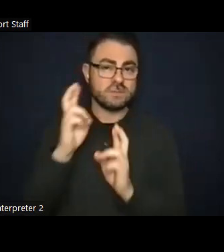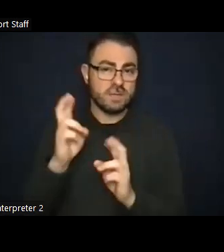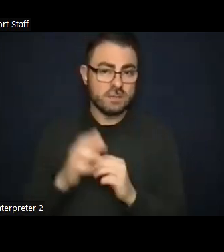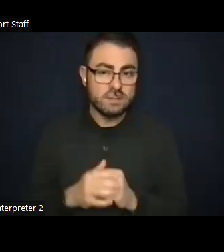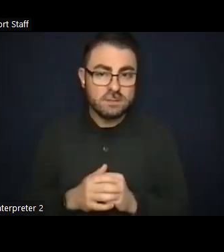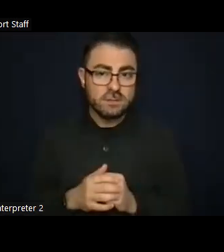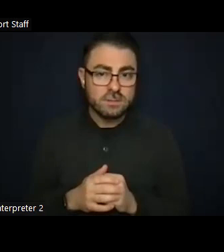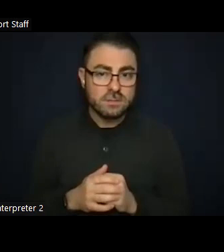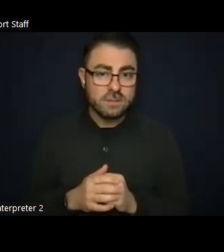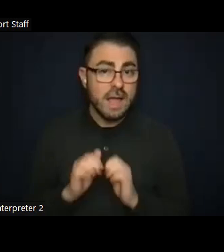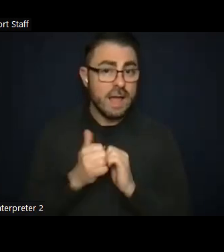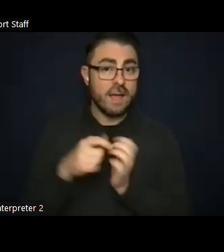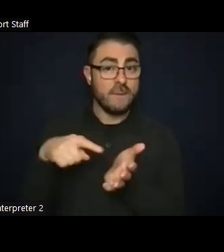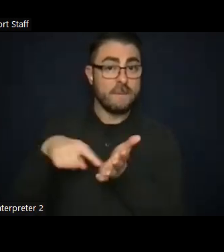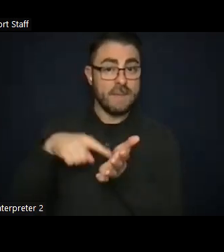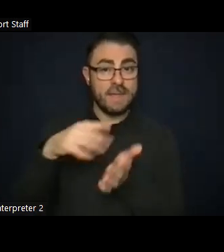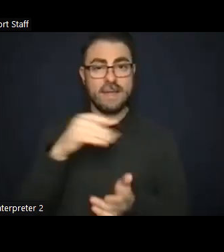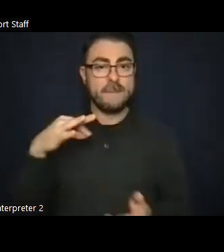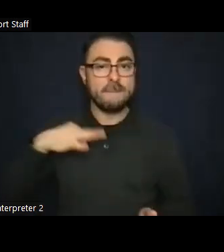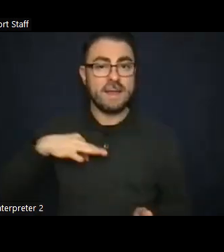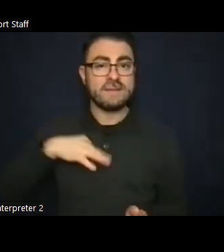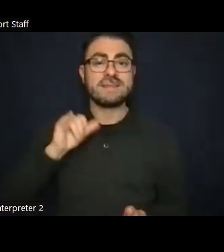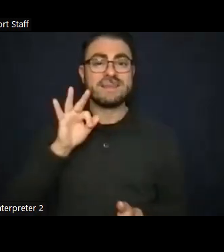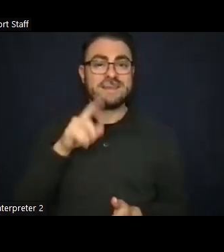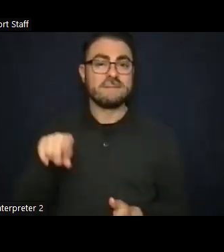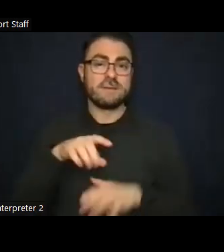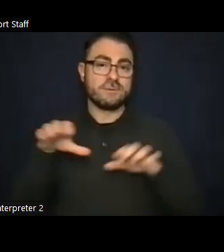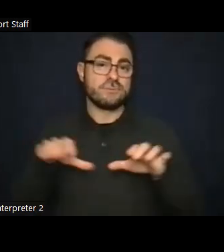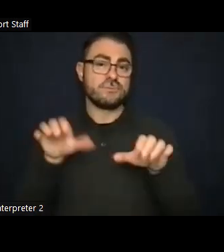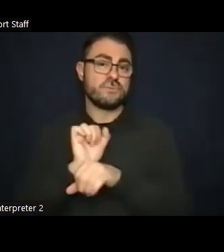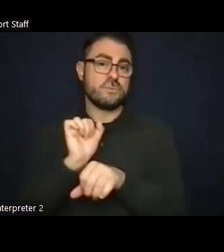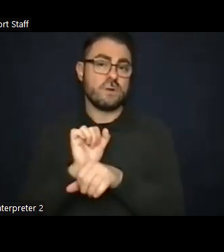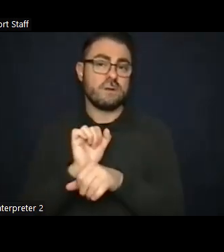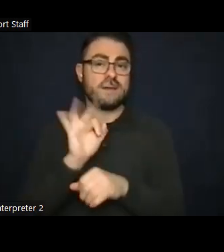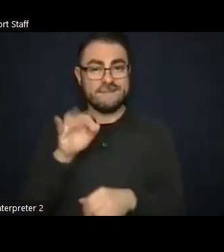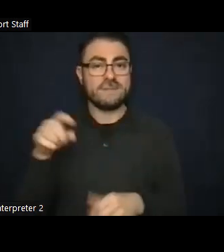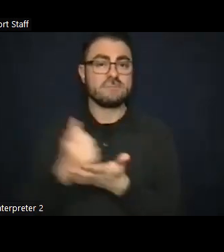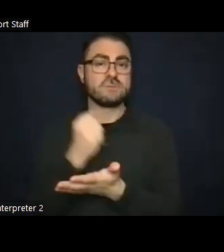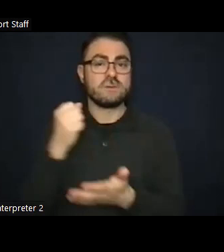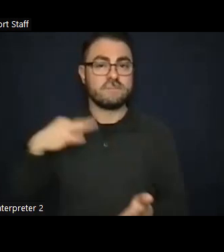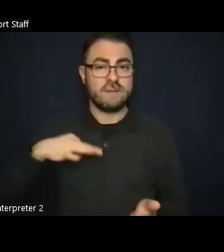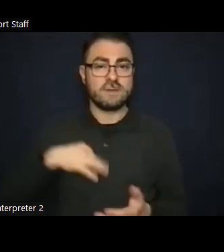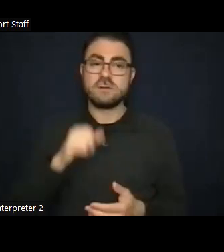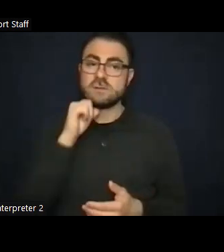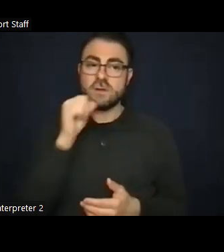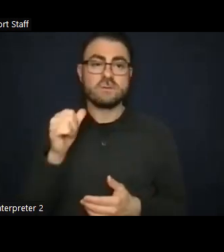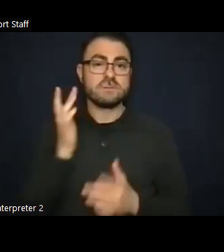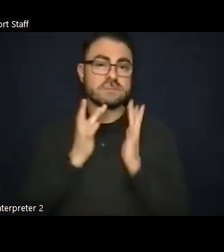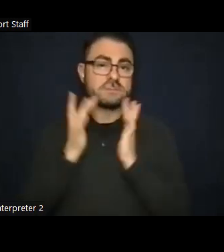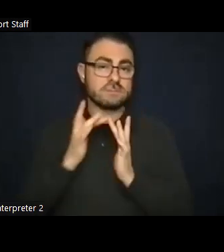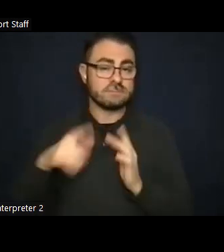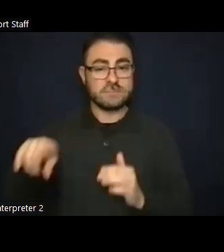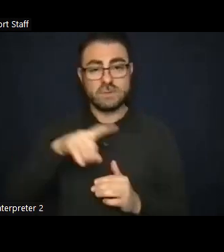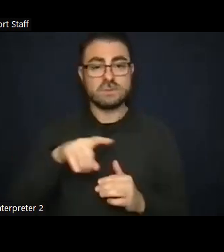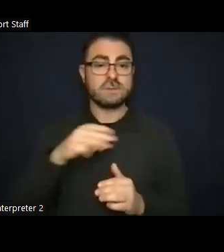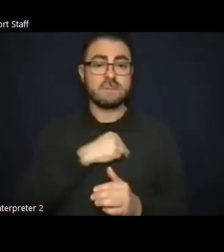Respect by paying them and giving benefits if they're doing the work deserving of such benefits. Please don't shortchange board members when the oversight